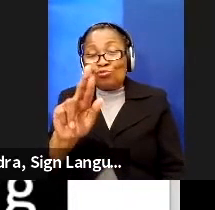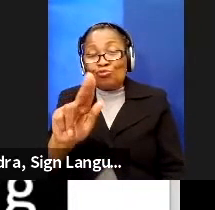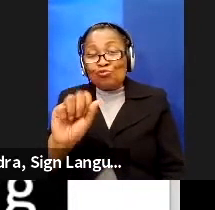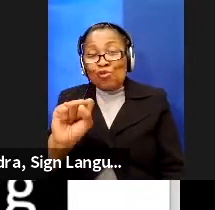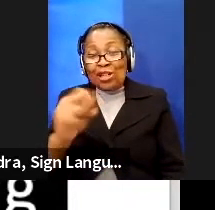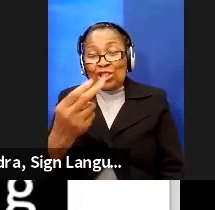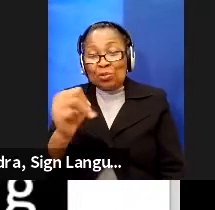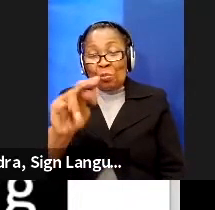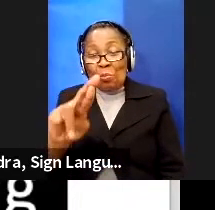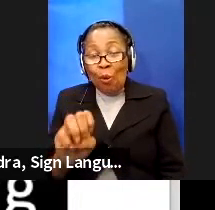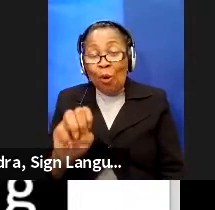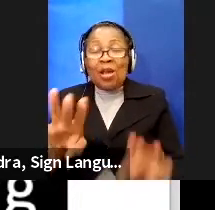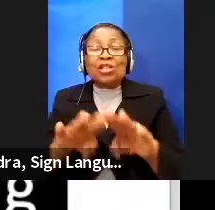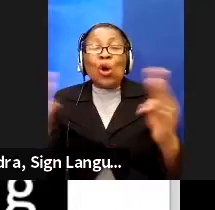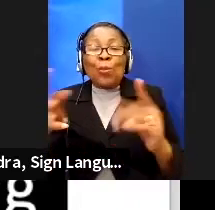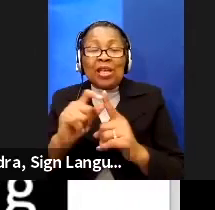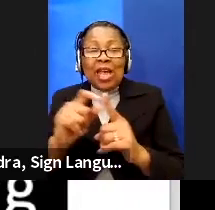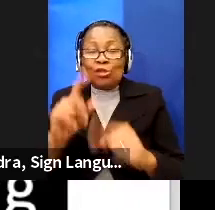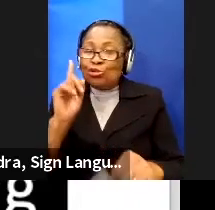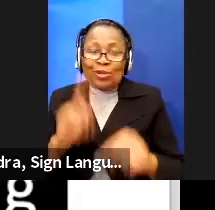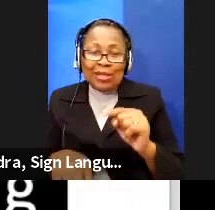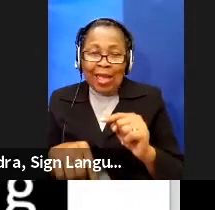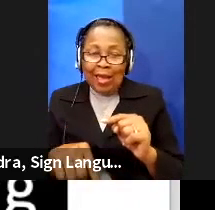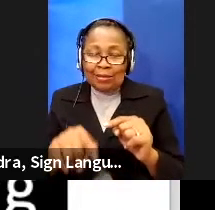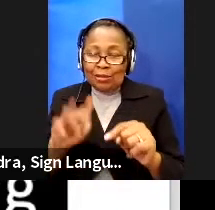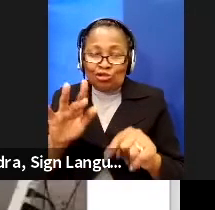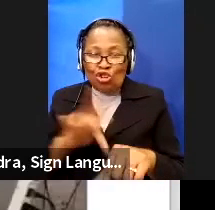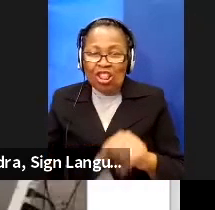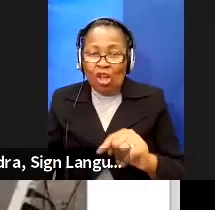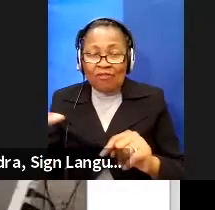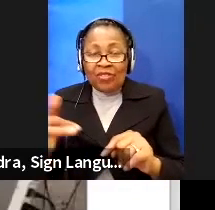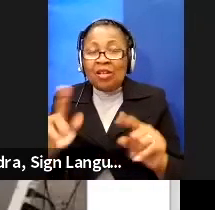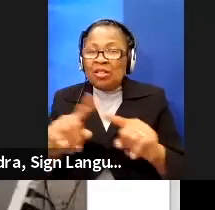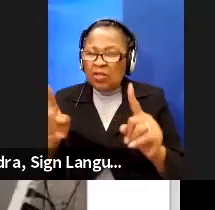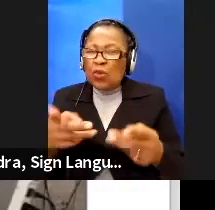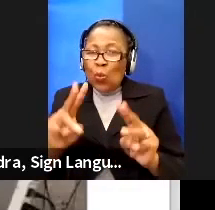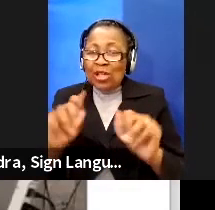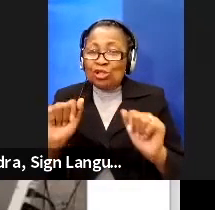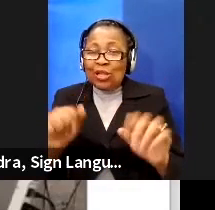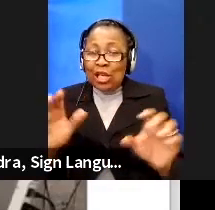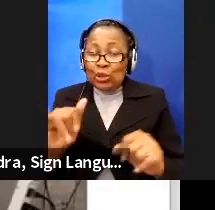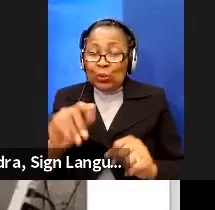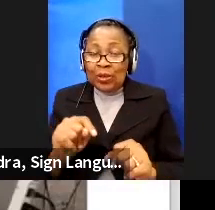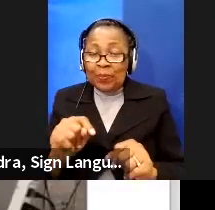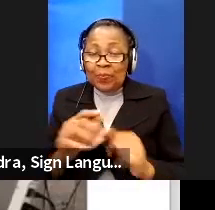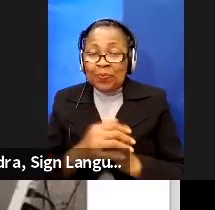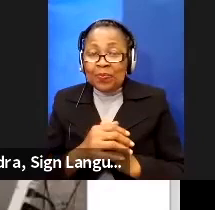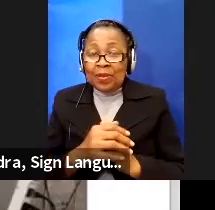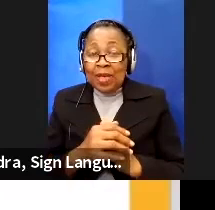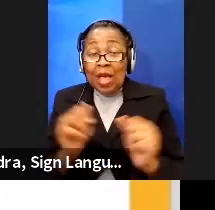turn stuff off. So you can see there are lots of different ways that you can do it. Next slide. And with